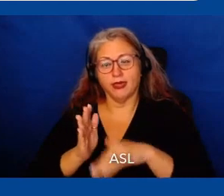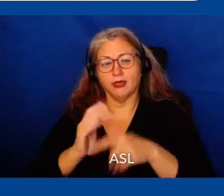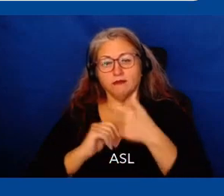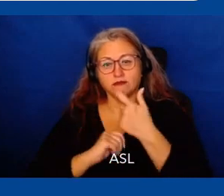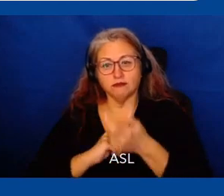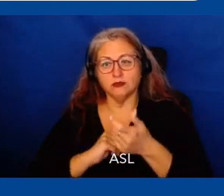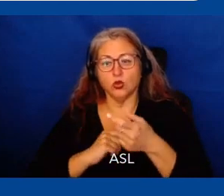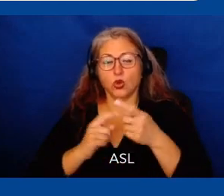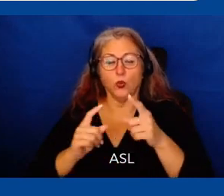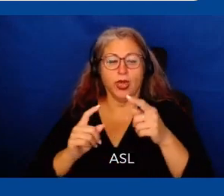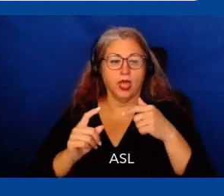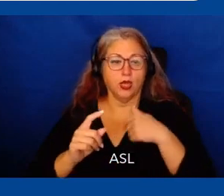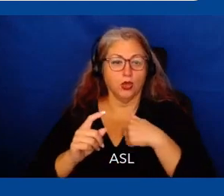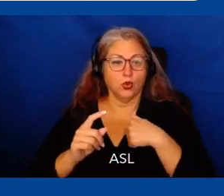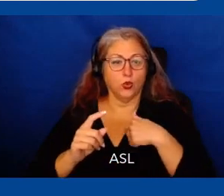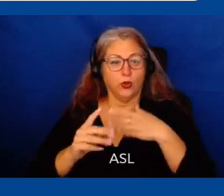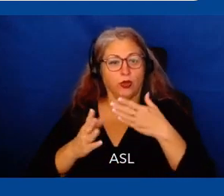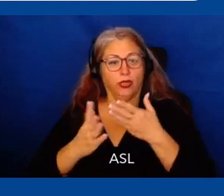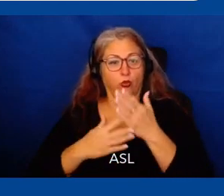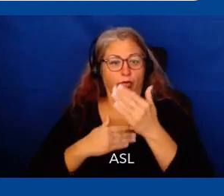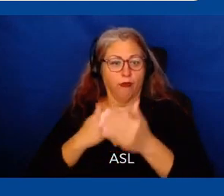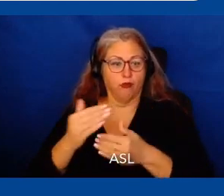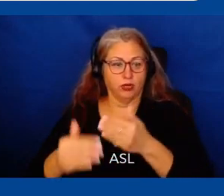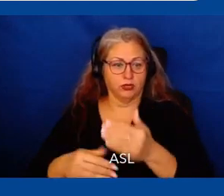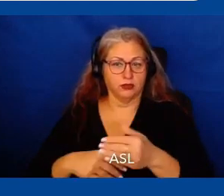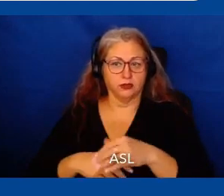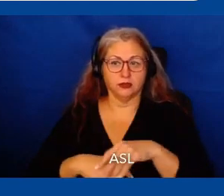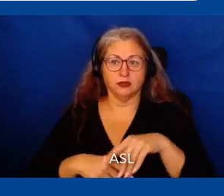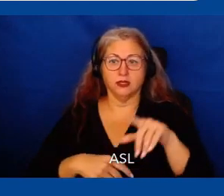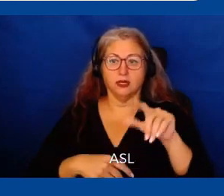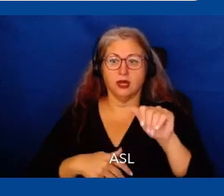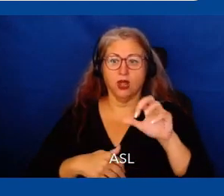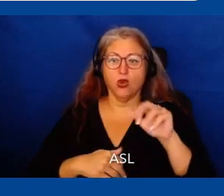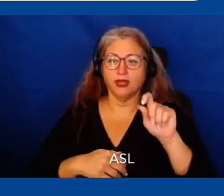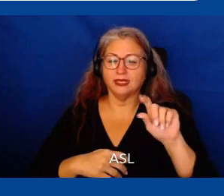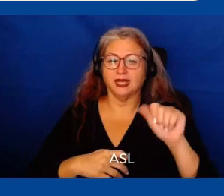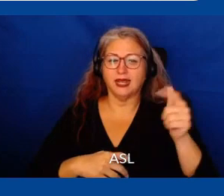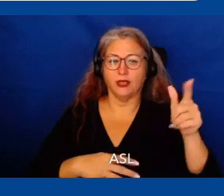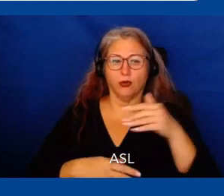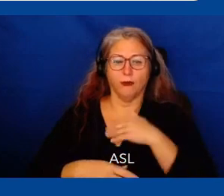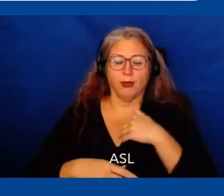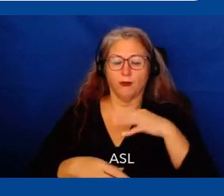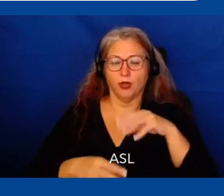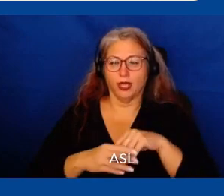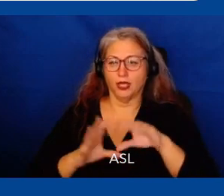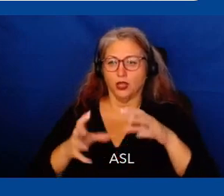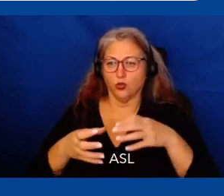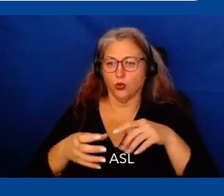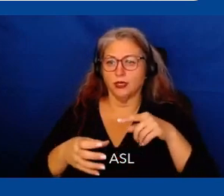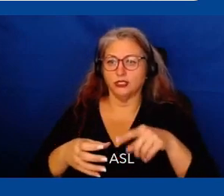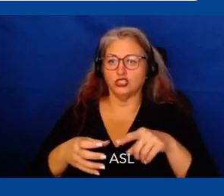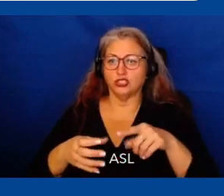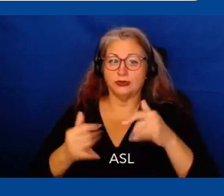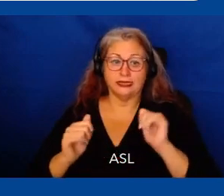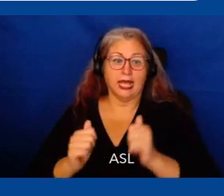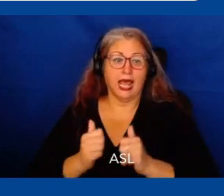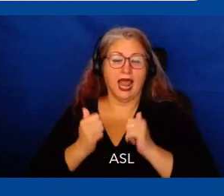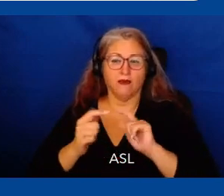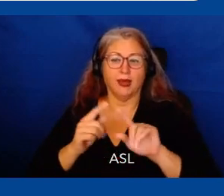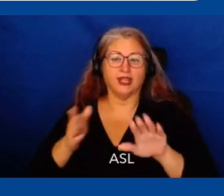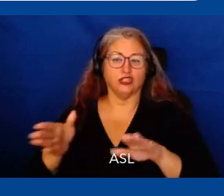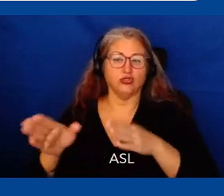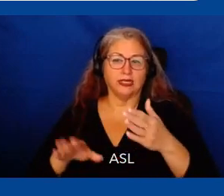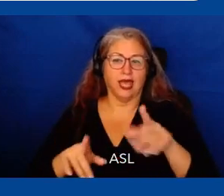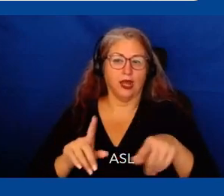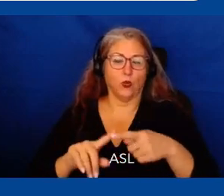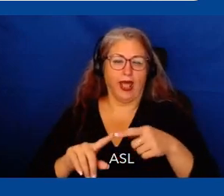While we were doing that process, La Colo, that it's another member of the group, she was still alive, but she died when I